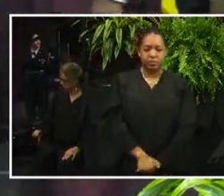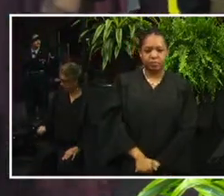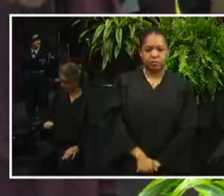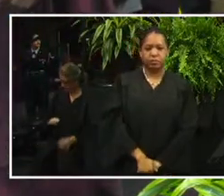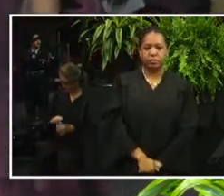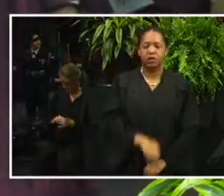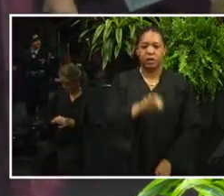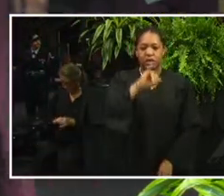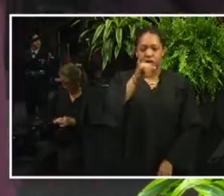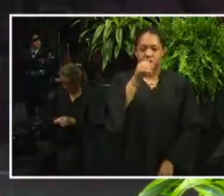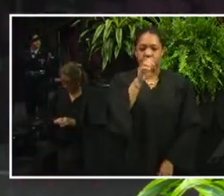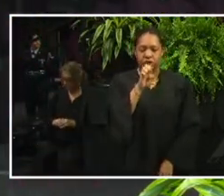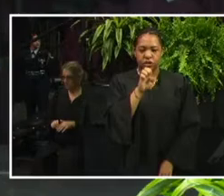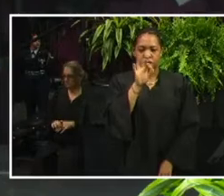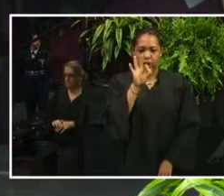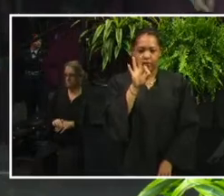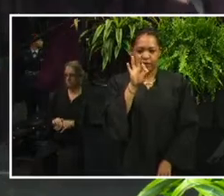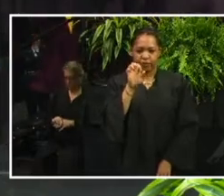Jeffrey Lewis Lau.